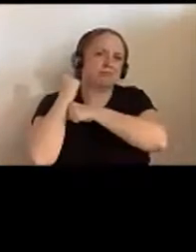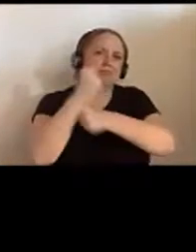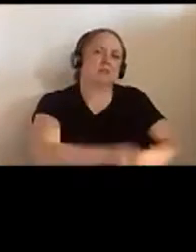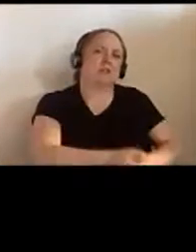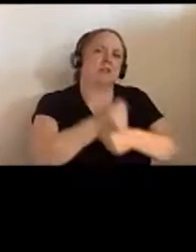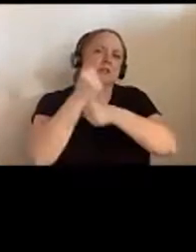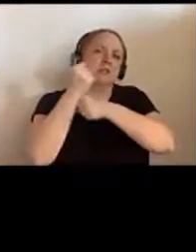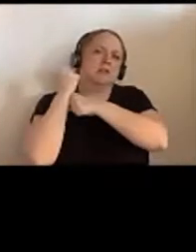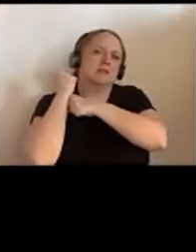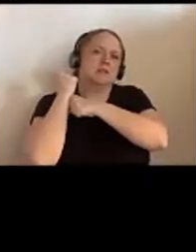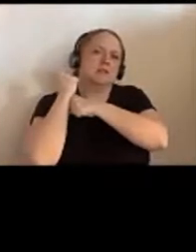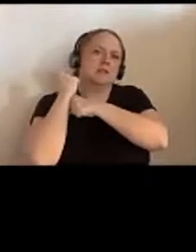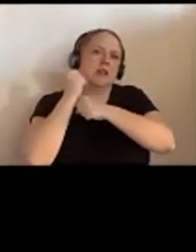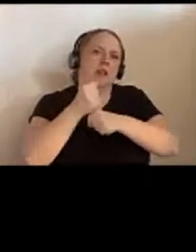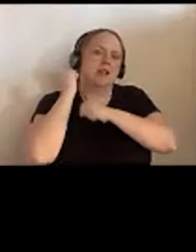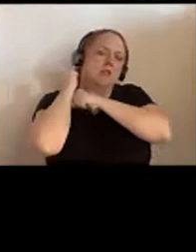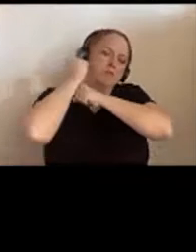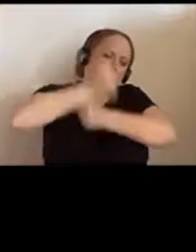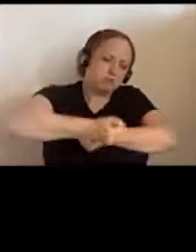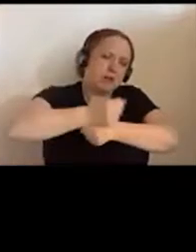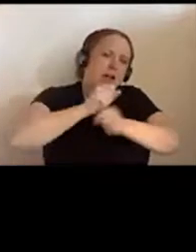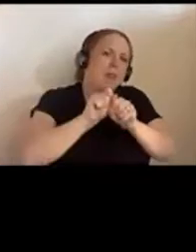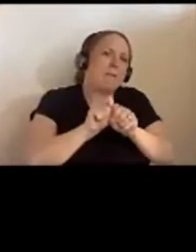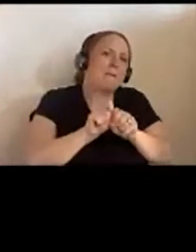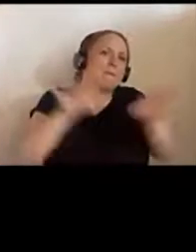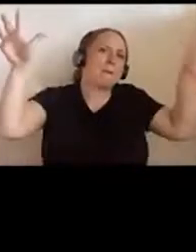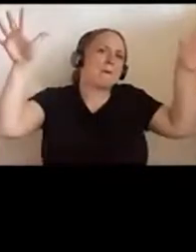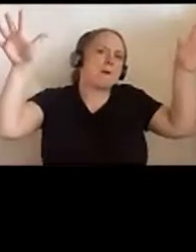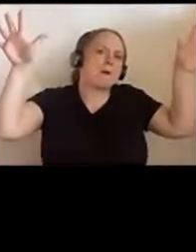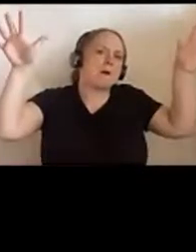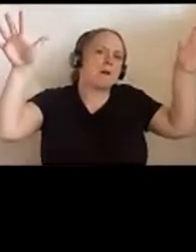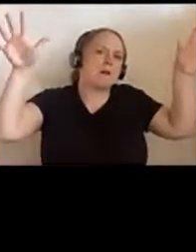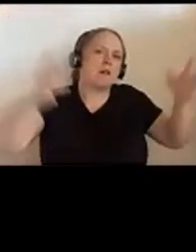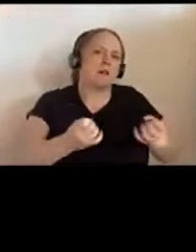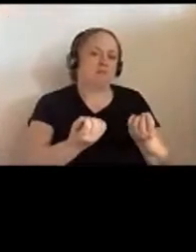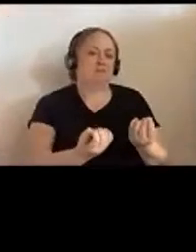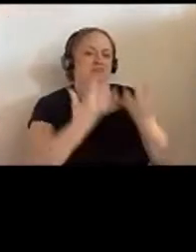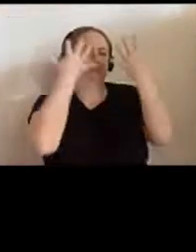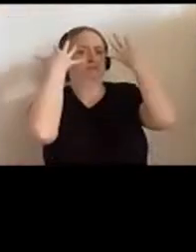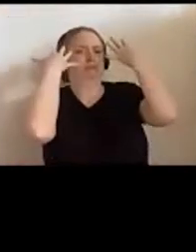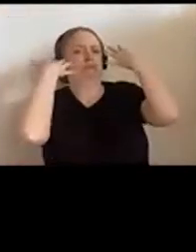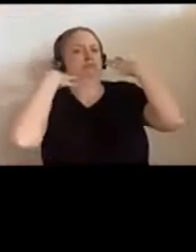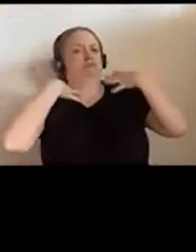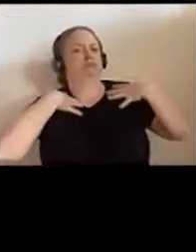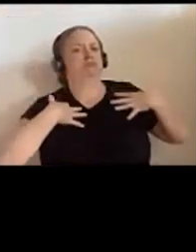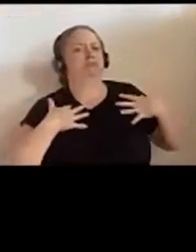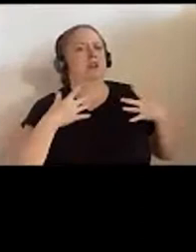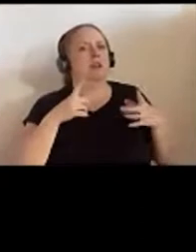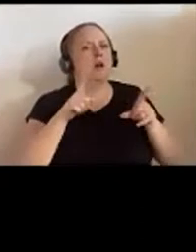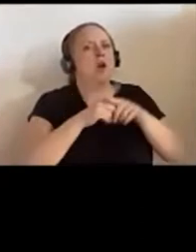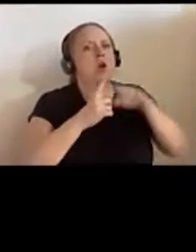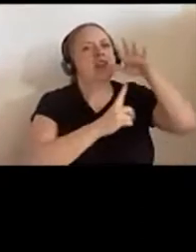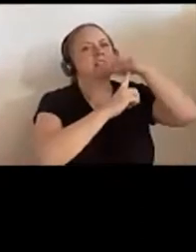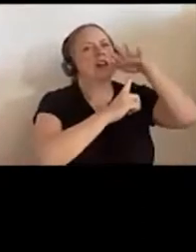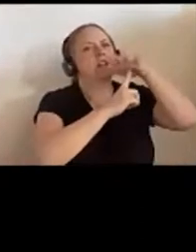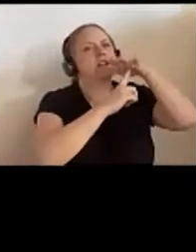the debris of the salt just kind of shattering all around her. And at the top of the image,